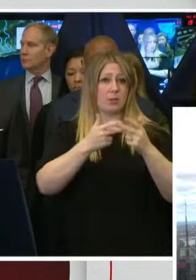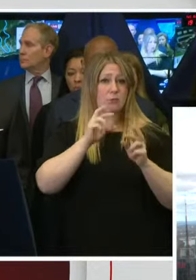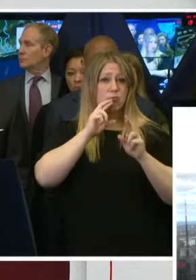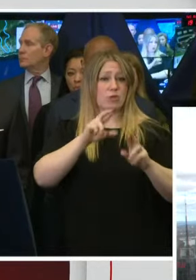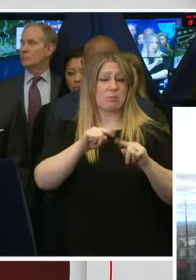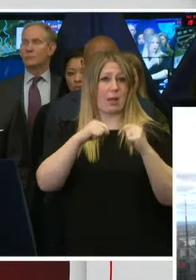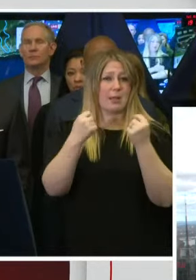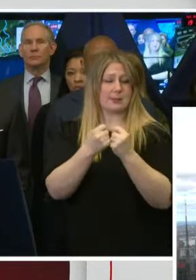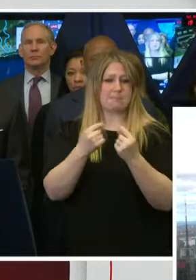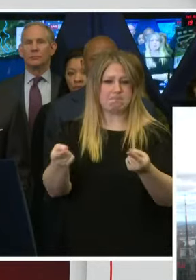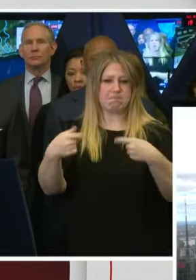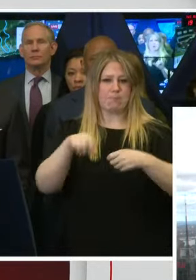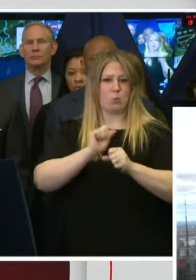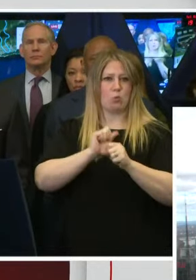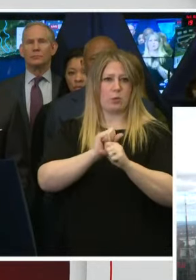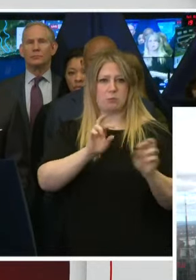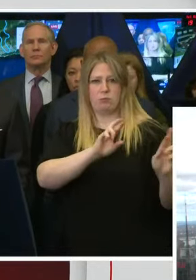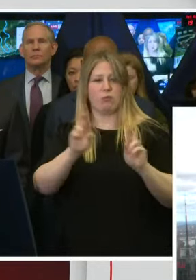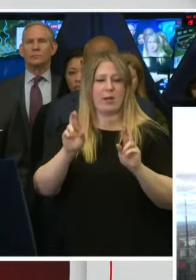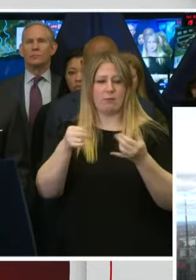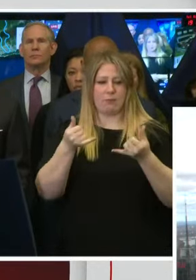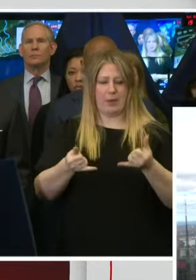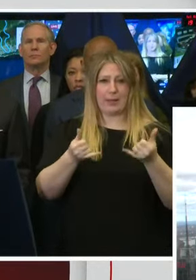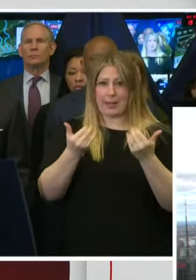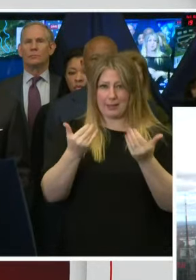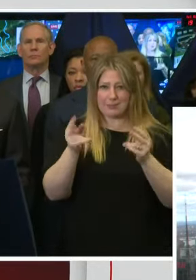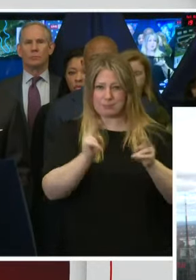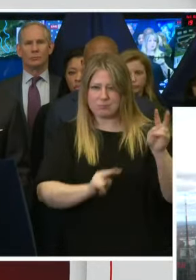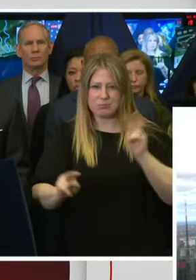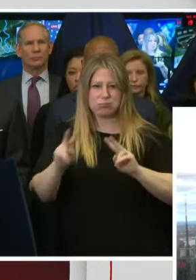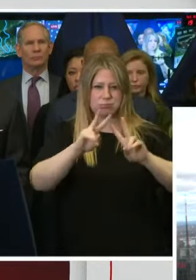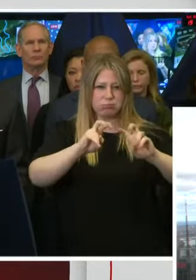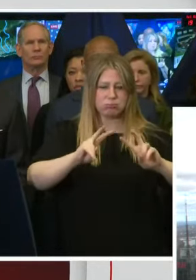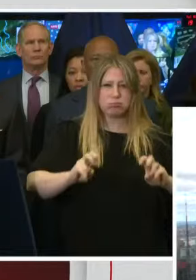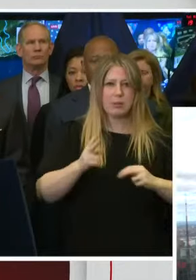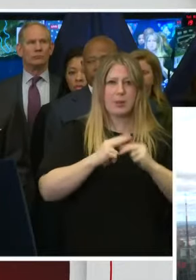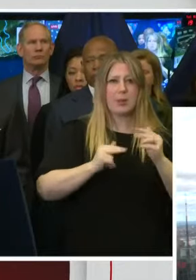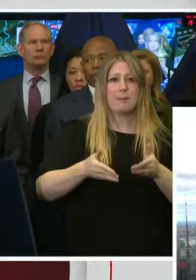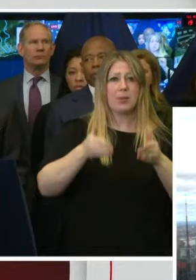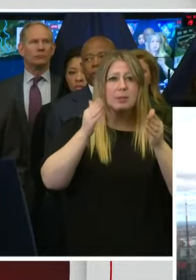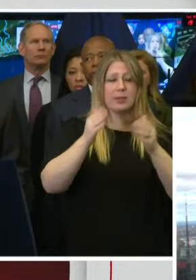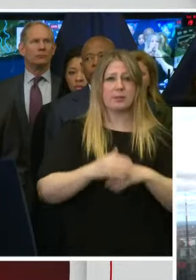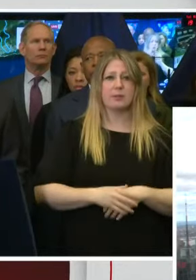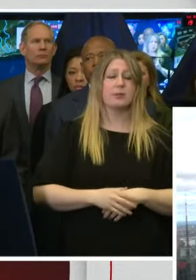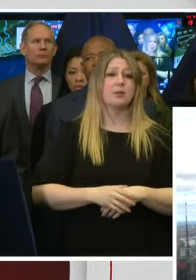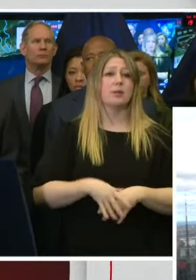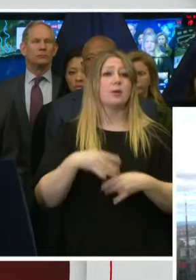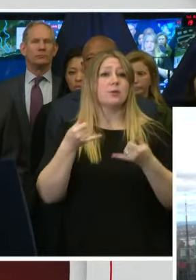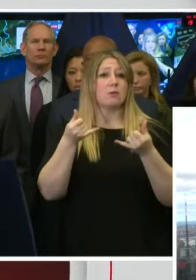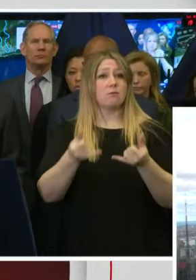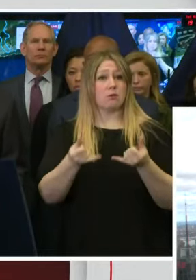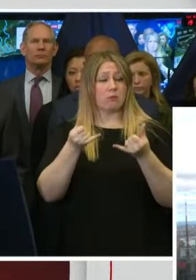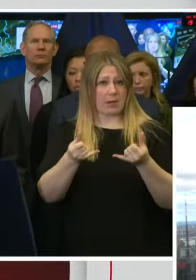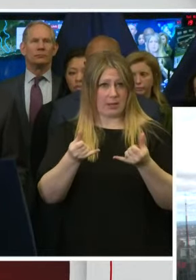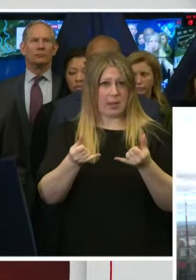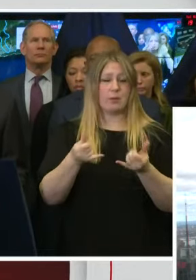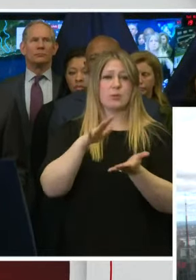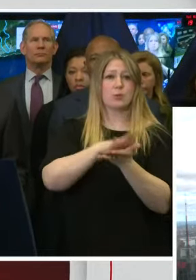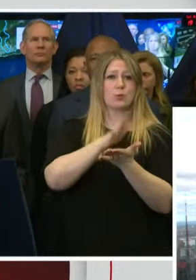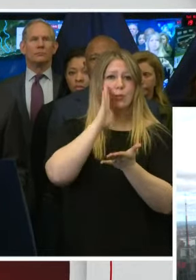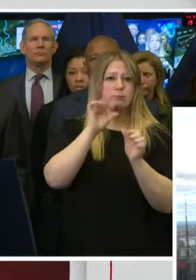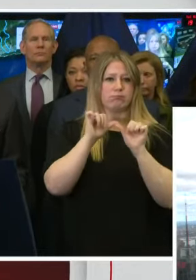well. So we've instructed all of our school principals to continue operations and dismissal as